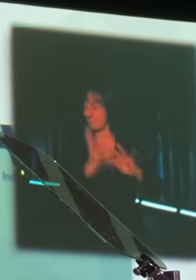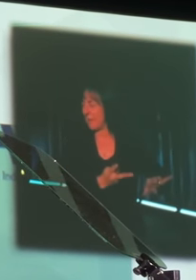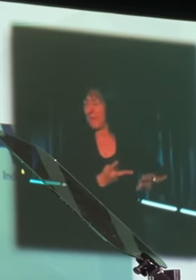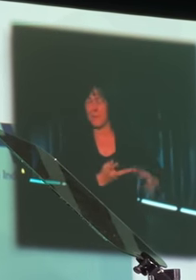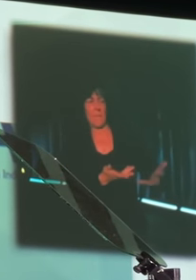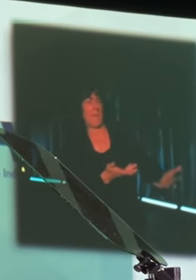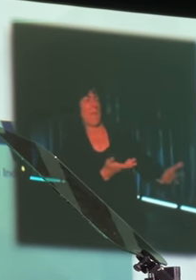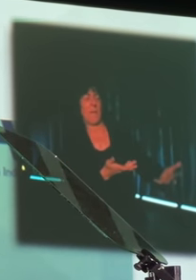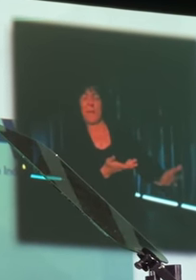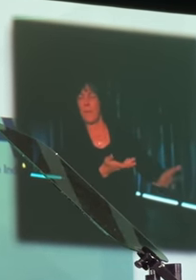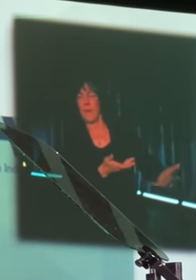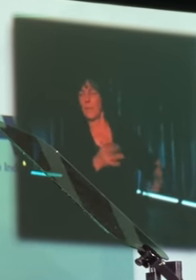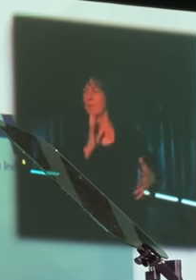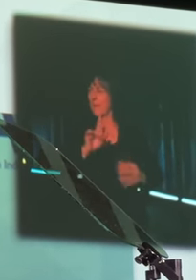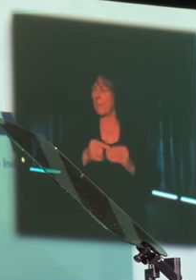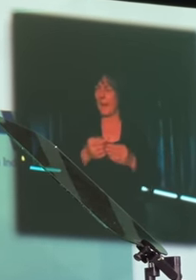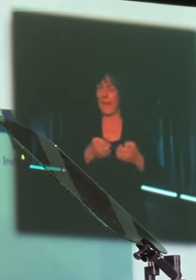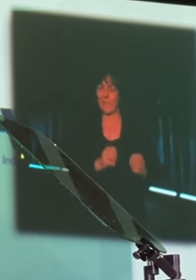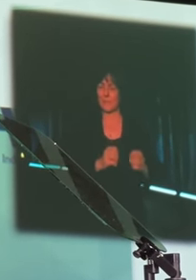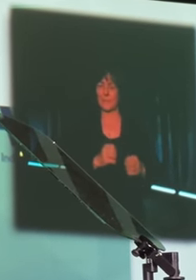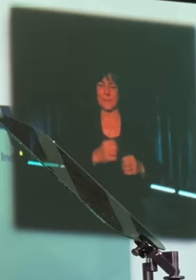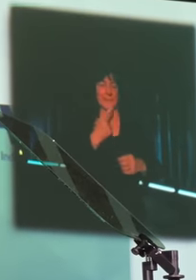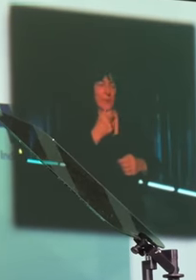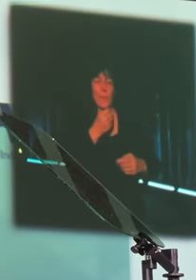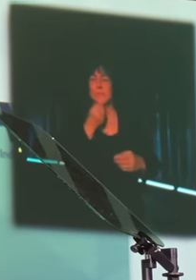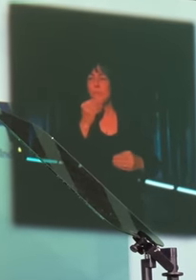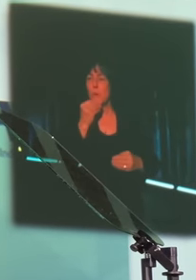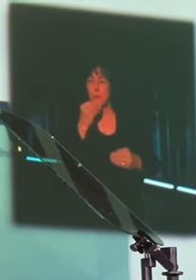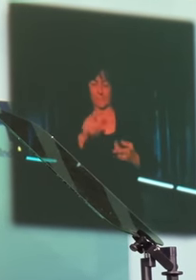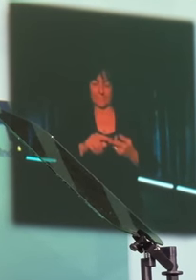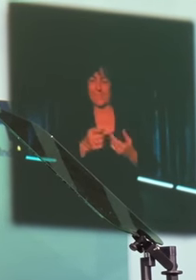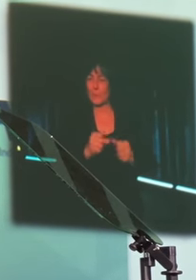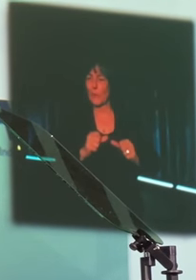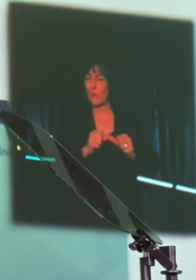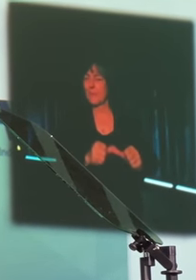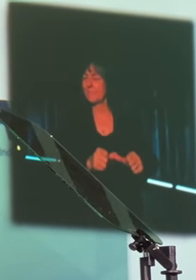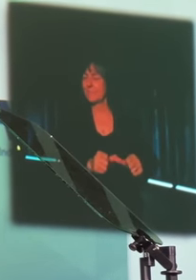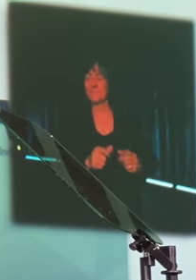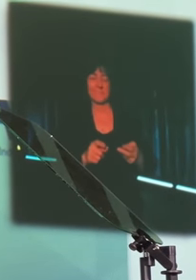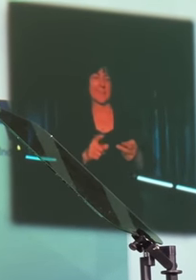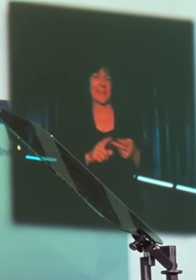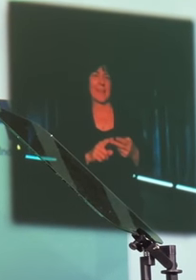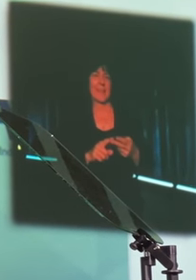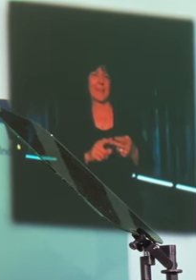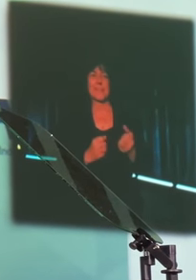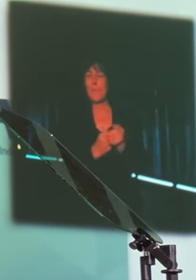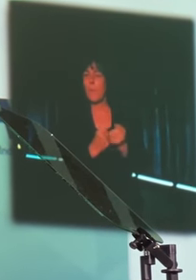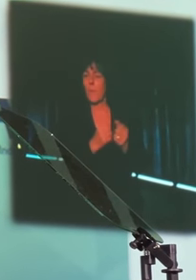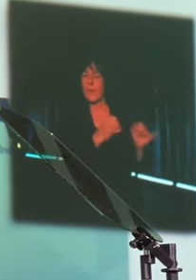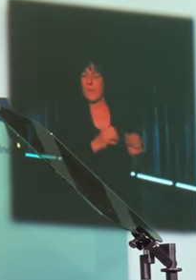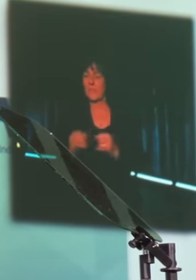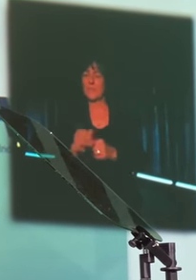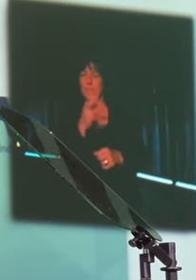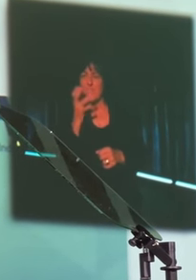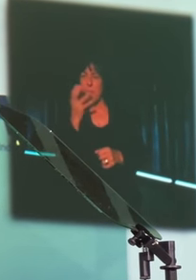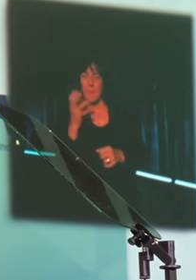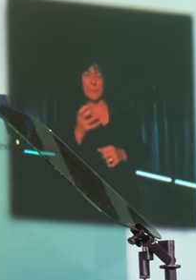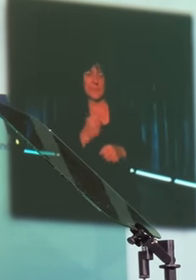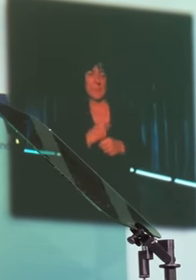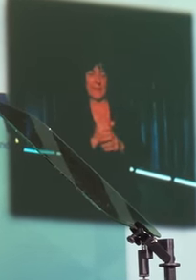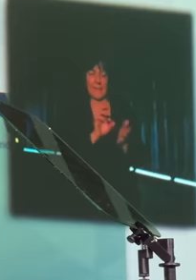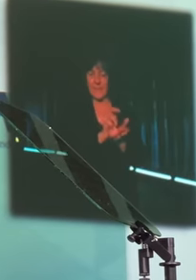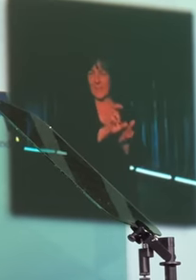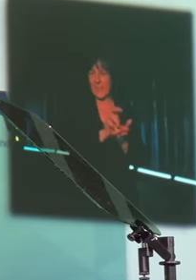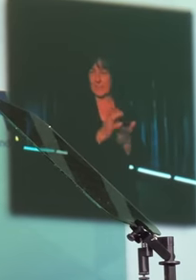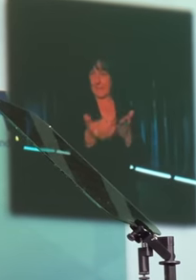When we're talking about efforts to address things like food insecurity, you know, support individual farmers, making